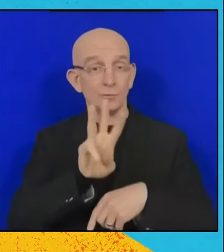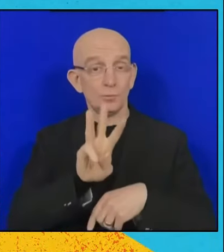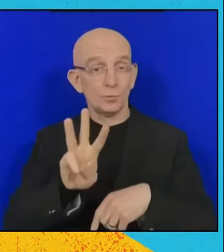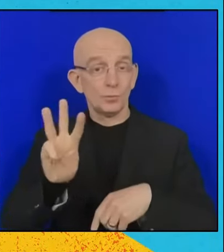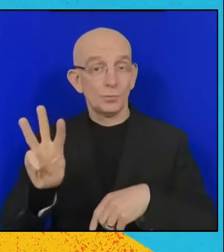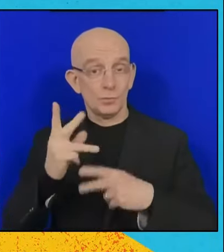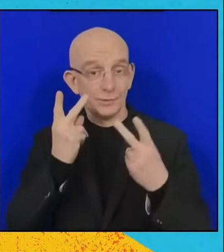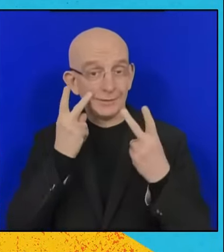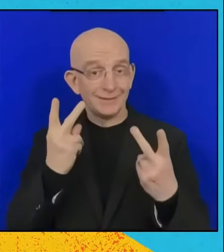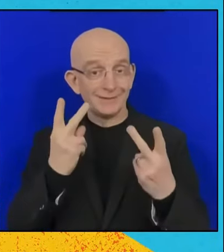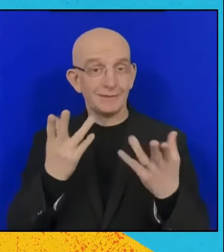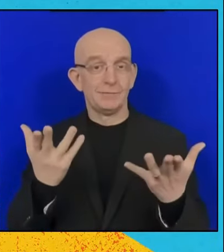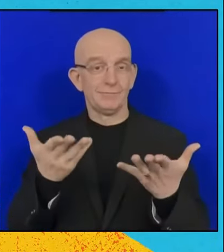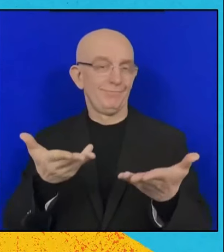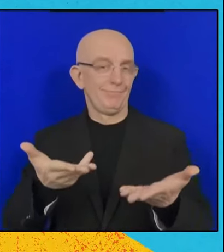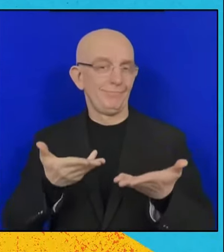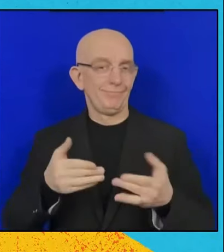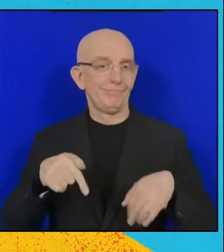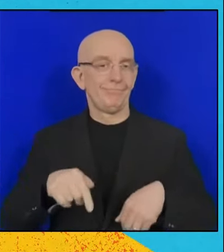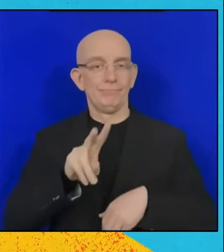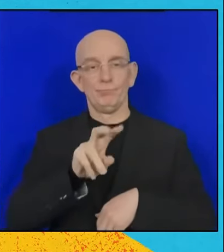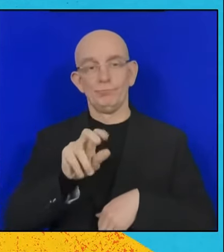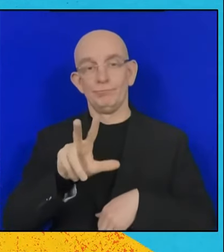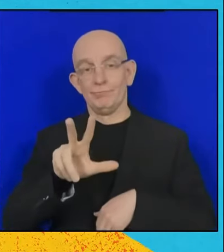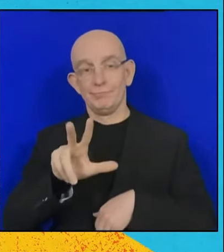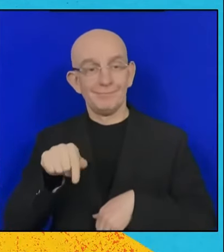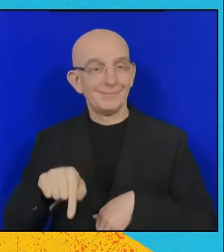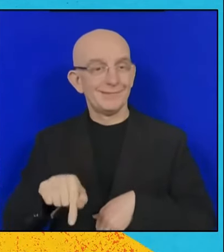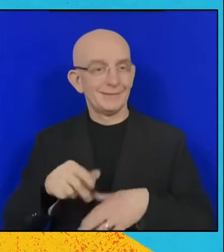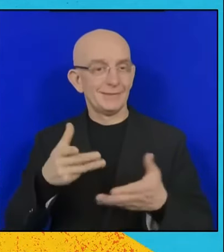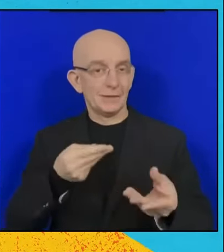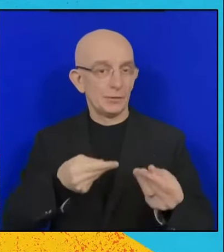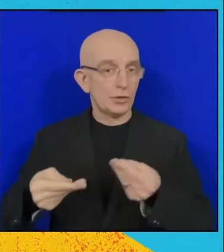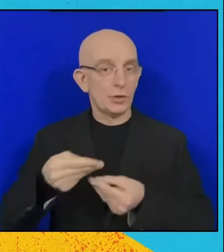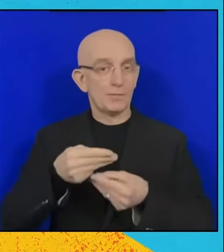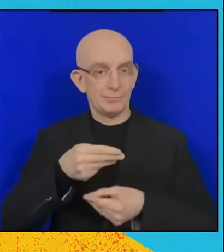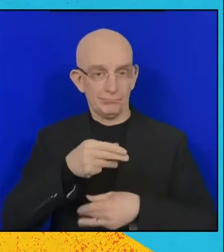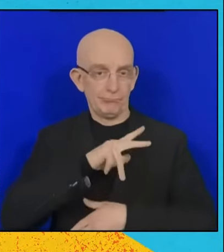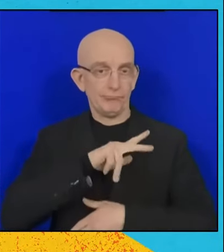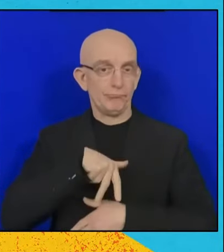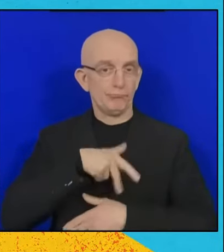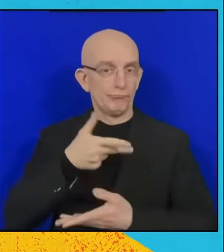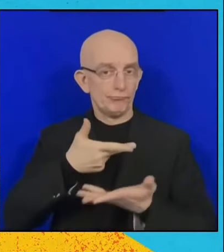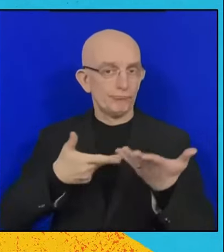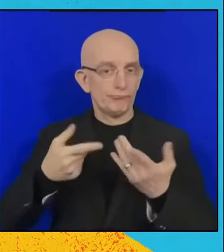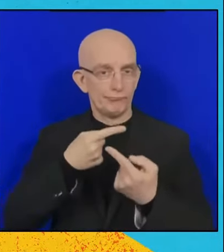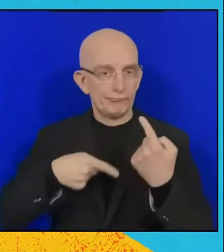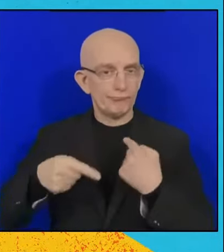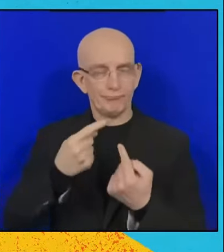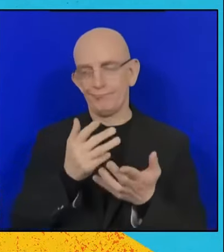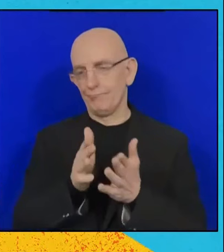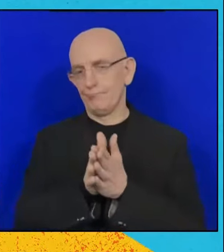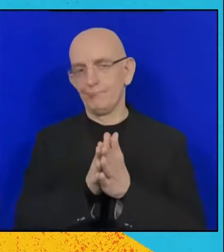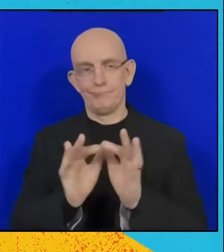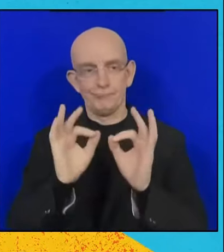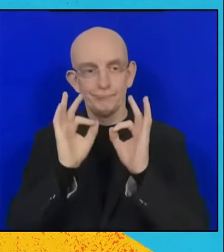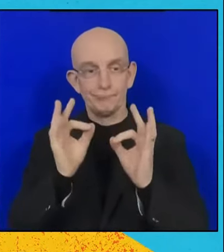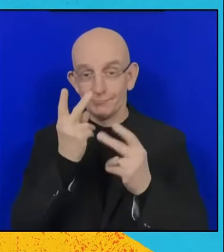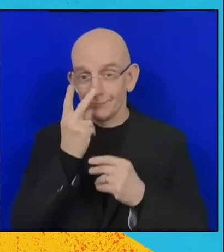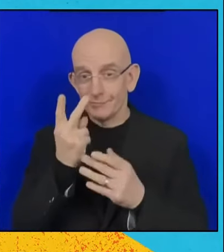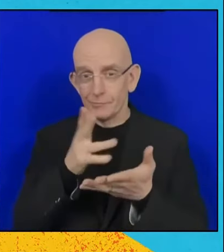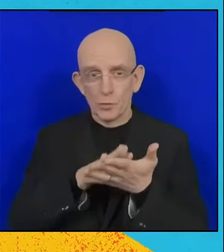see the chamber once again full of energy, enthusiasm, and commitment that only young people can bring.